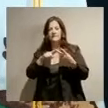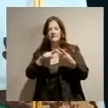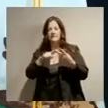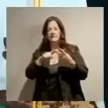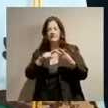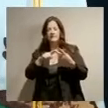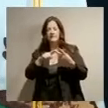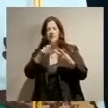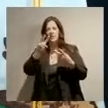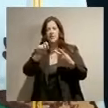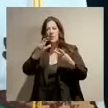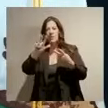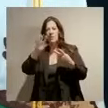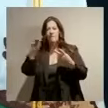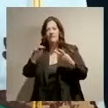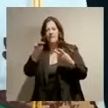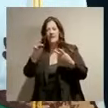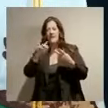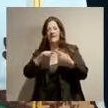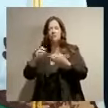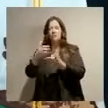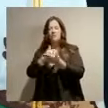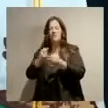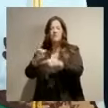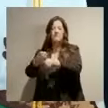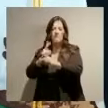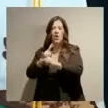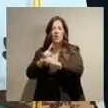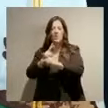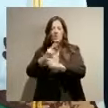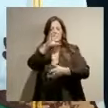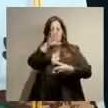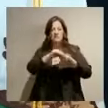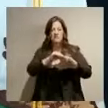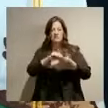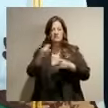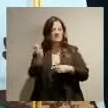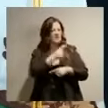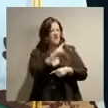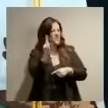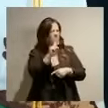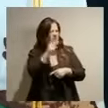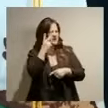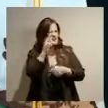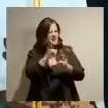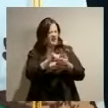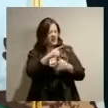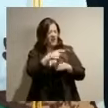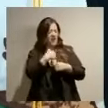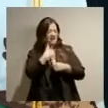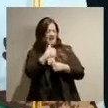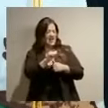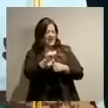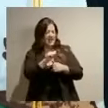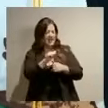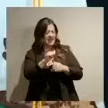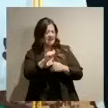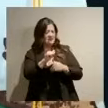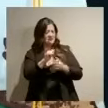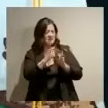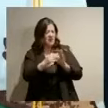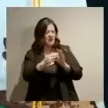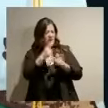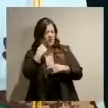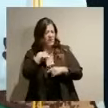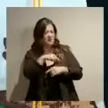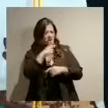and then $2.3 million in revenue borrowing. Is that anywhere in here? Is there a visual of that somewhere? I don't believe